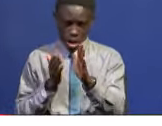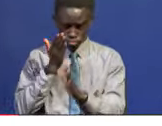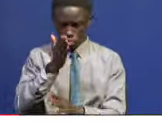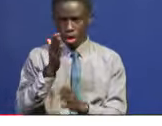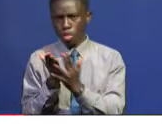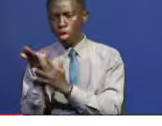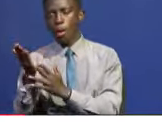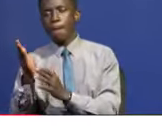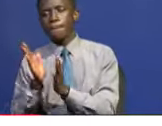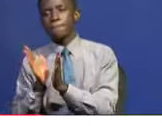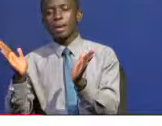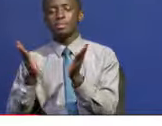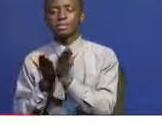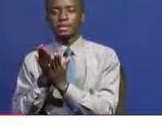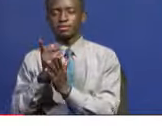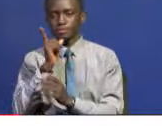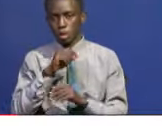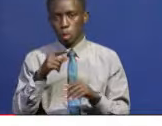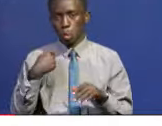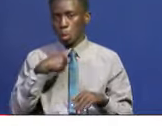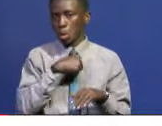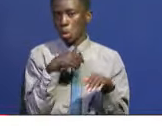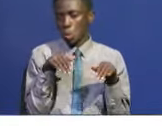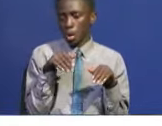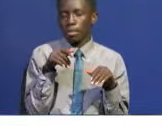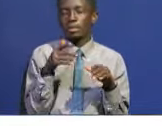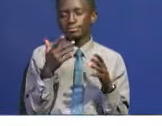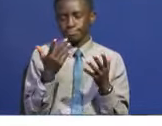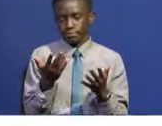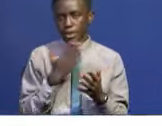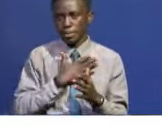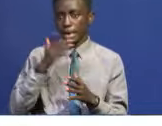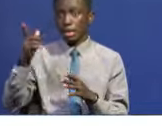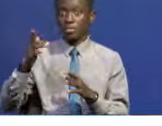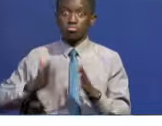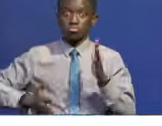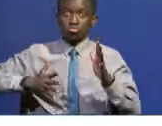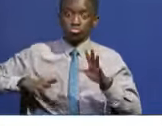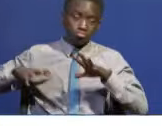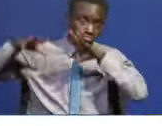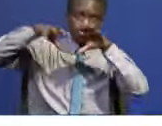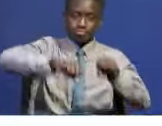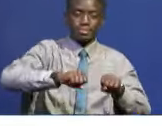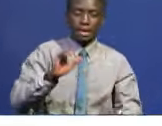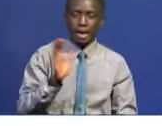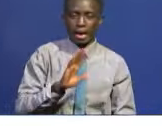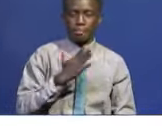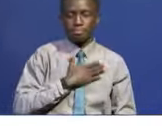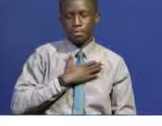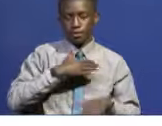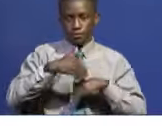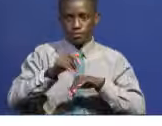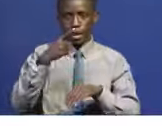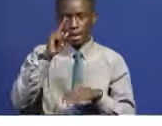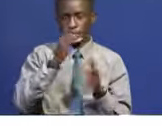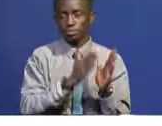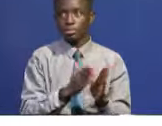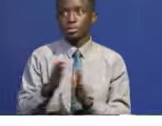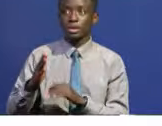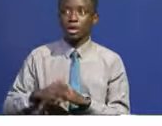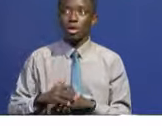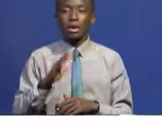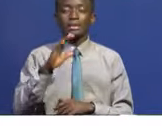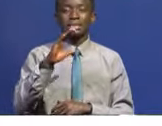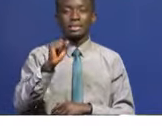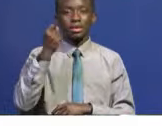get the response. So kindly don't occupy. We are going to get the title deed so that we do it right in the right way. Where is the CS for